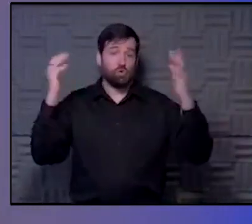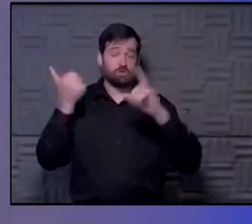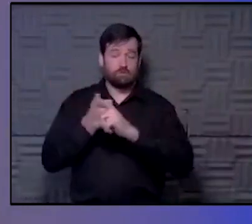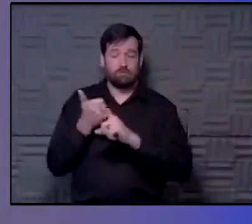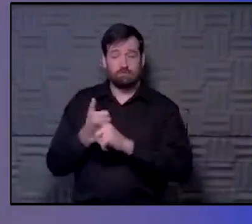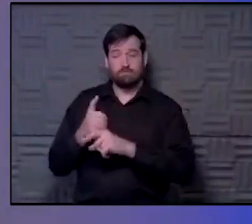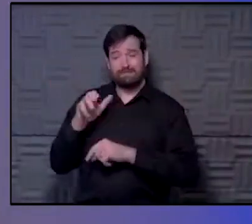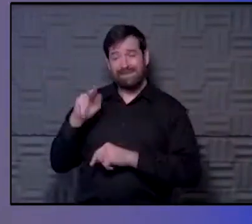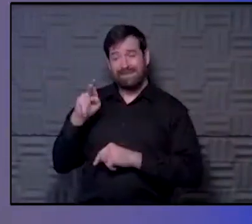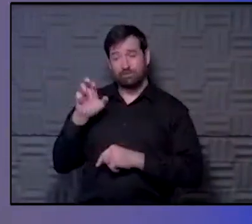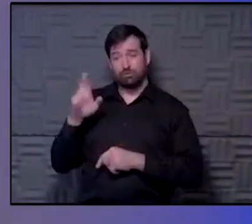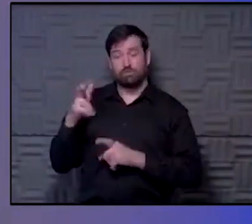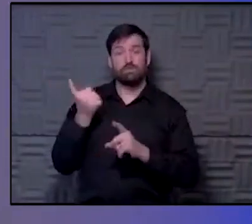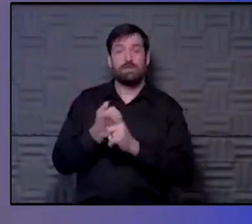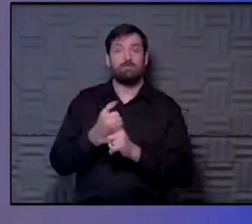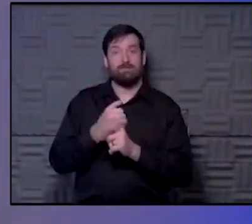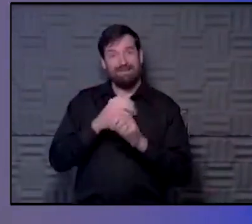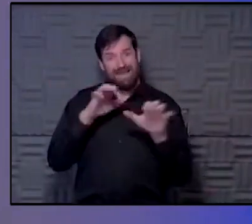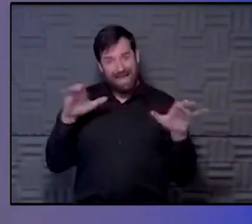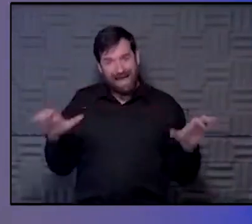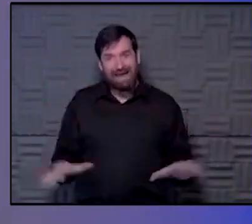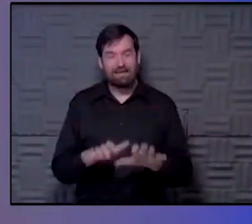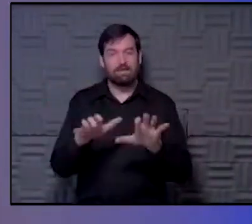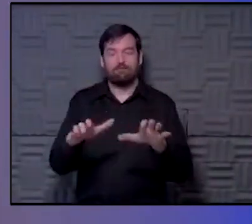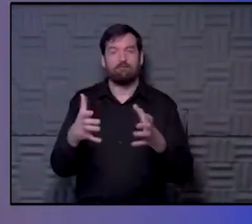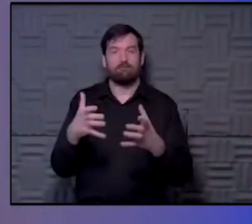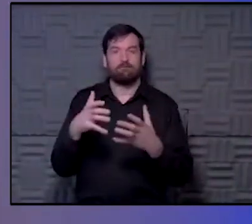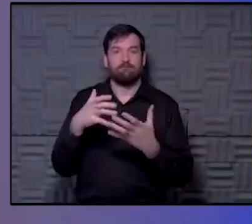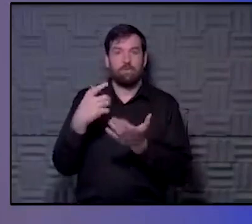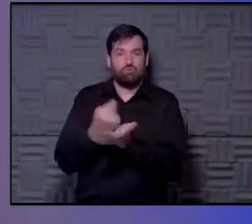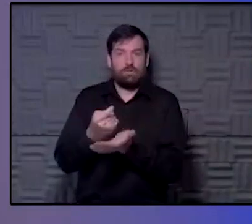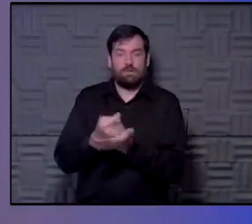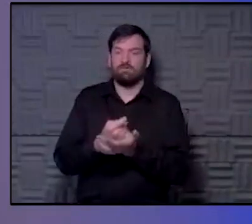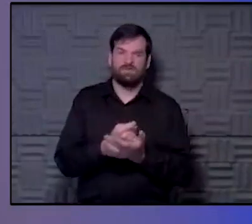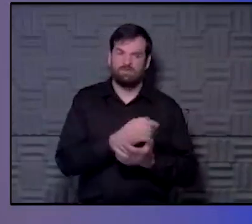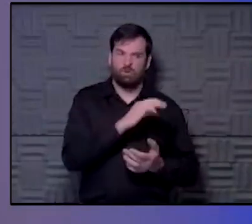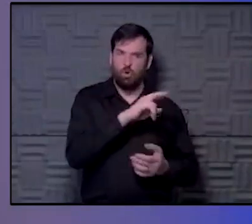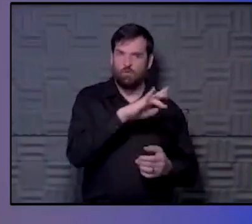especially if they're being actively treated, COVID is not a good thing. So